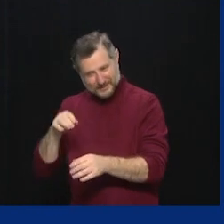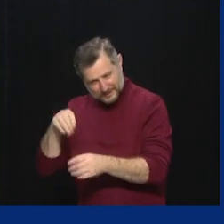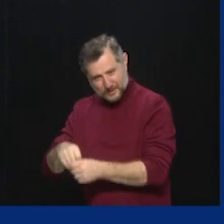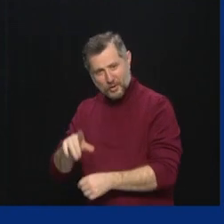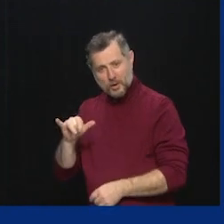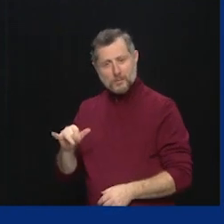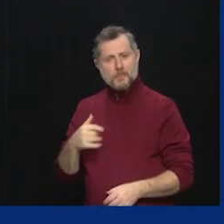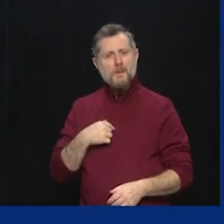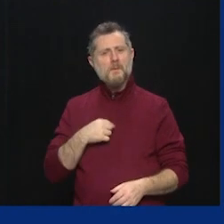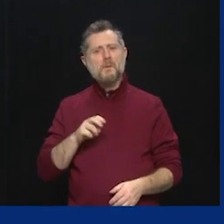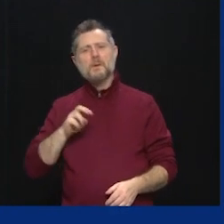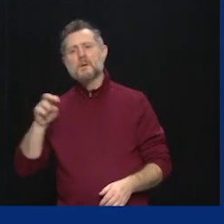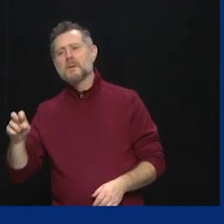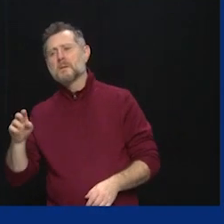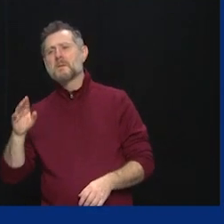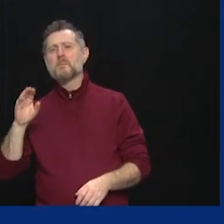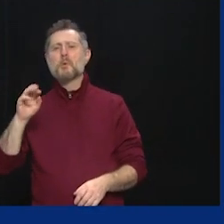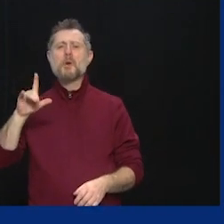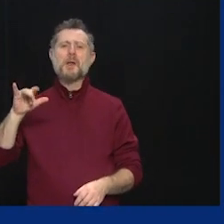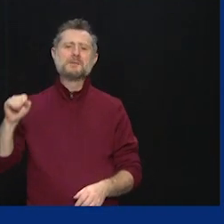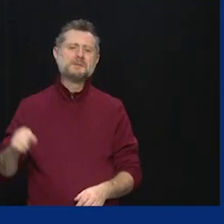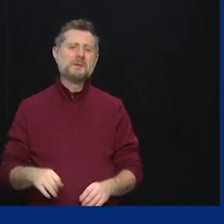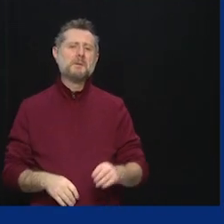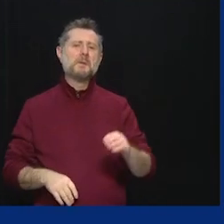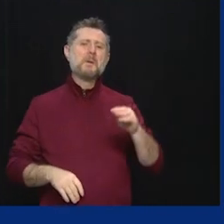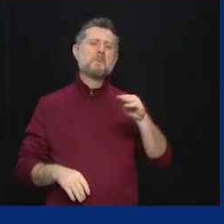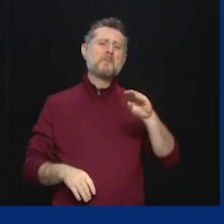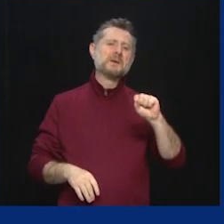Square Garden to all of these other unworthy arenas.